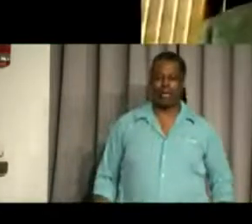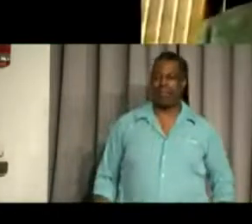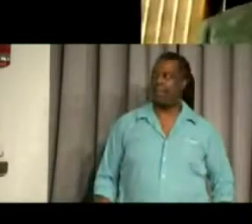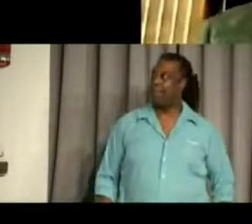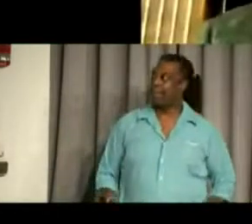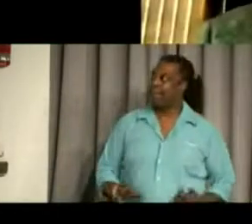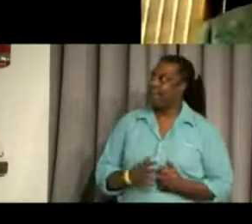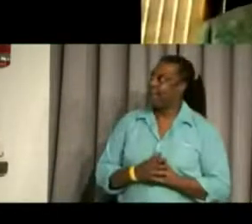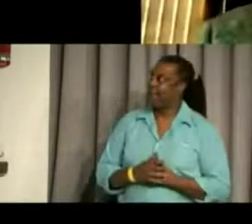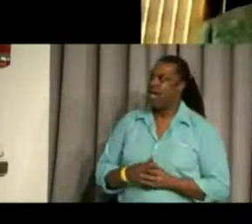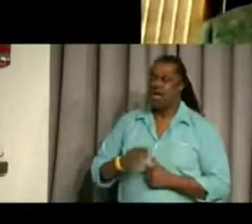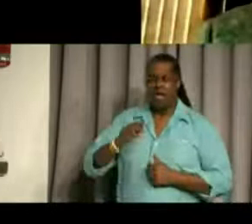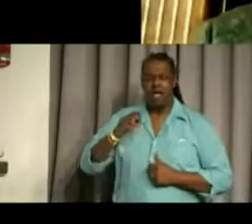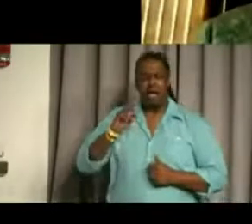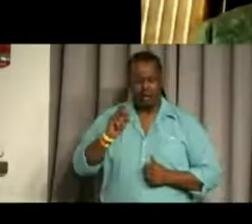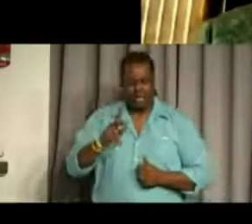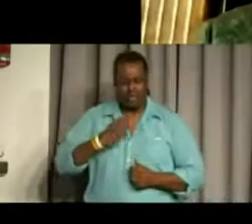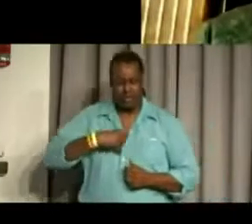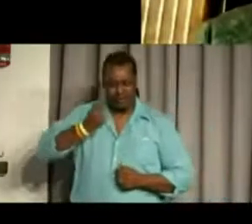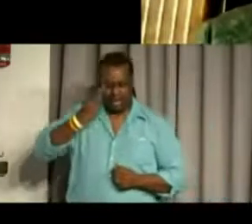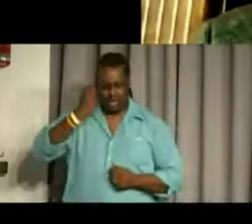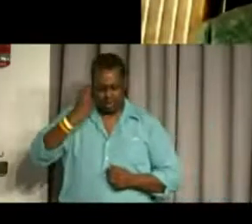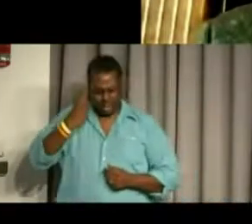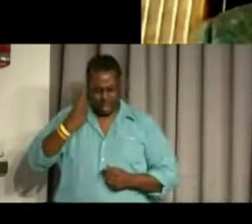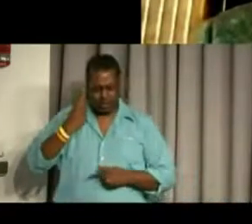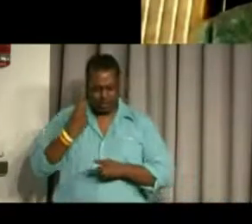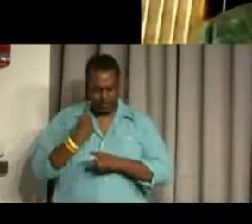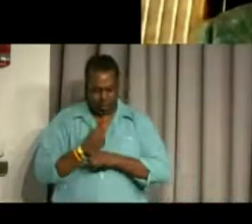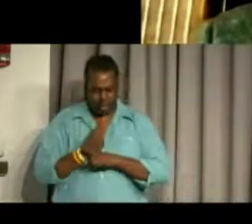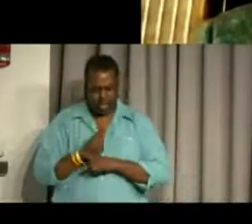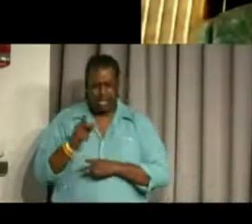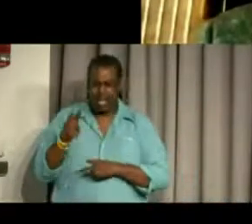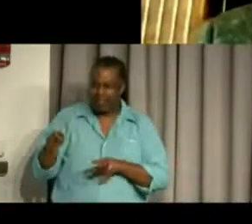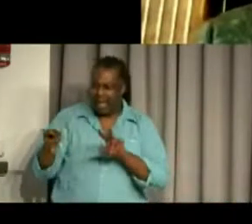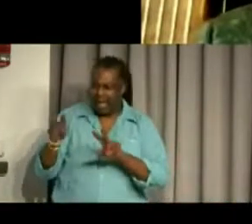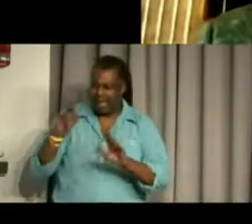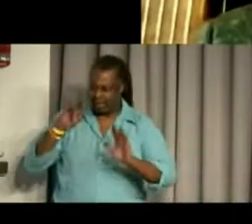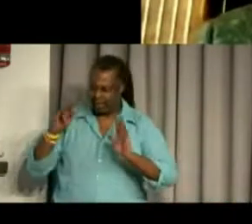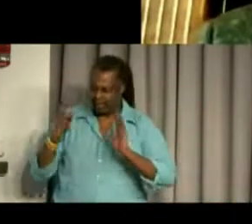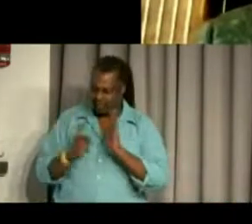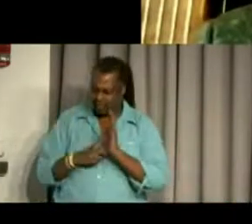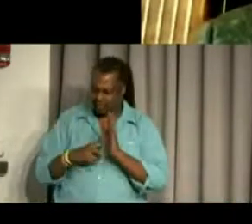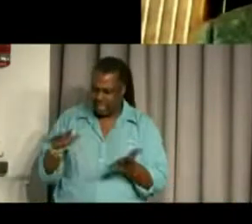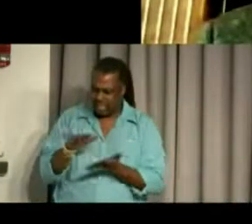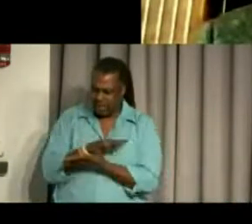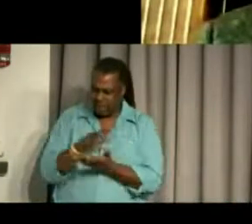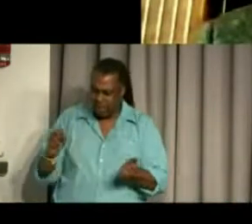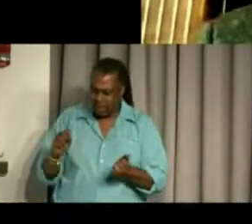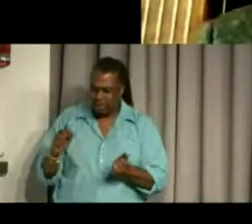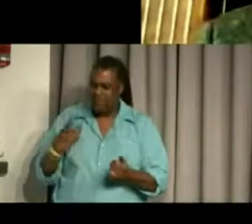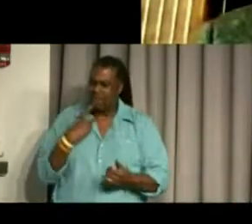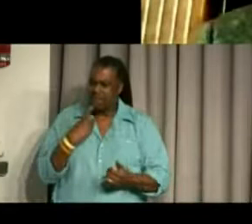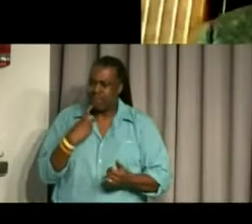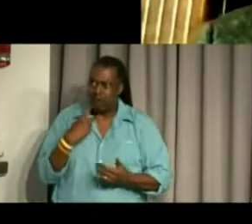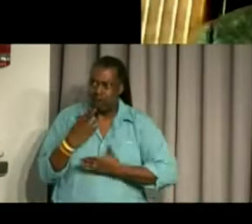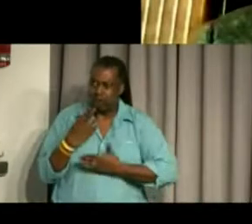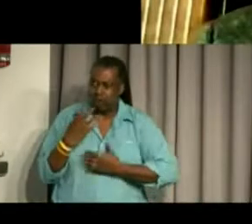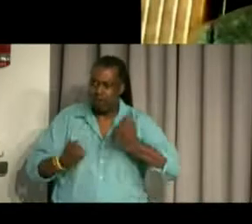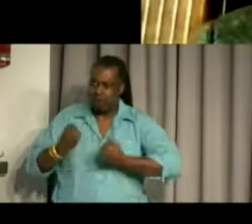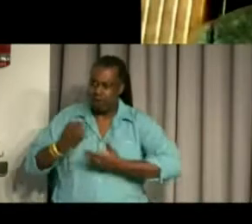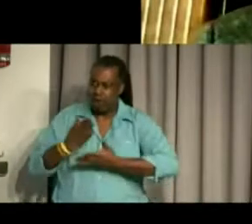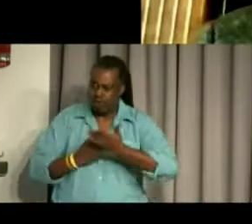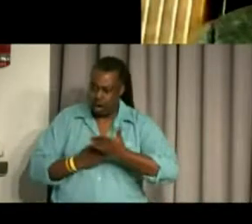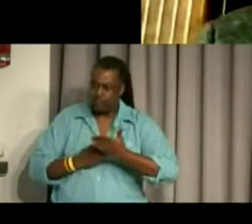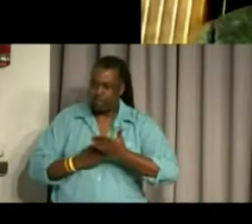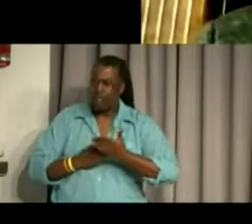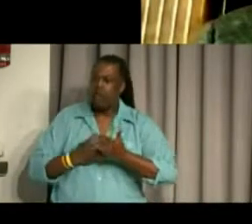So if I understand your testimony, they observed the destruction of metal auto parts by the water that